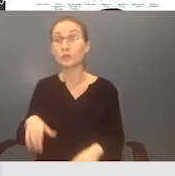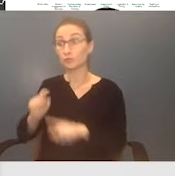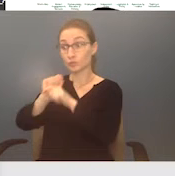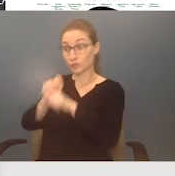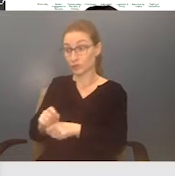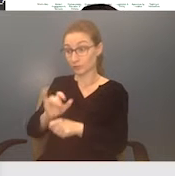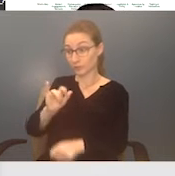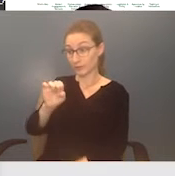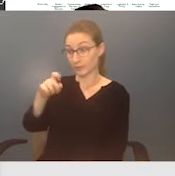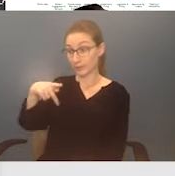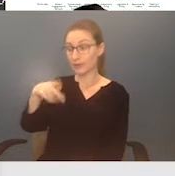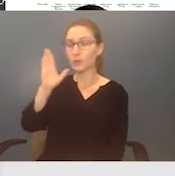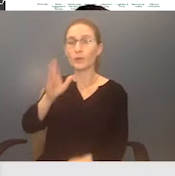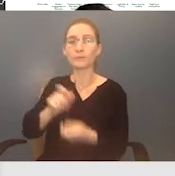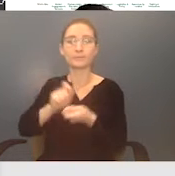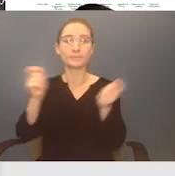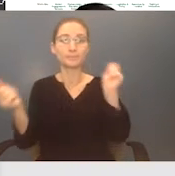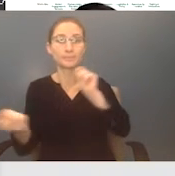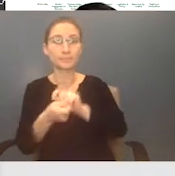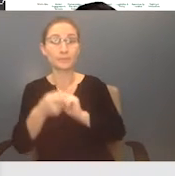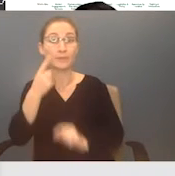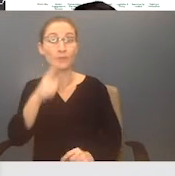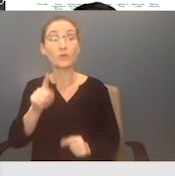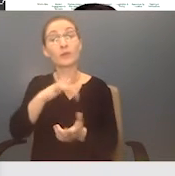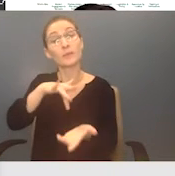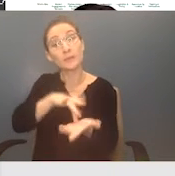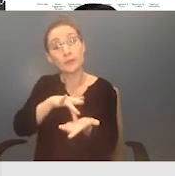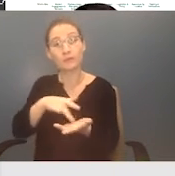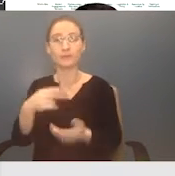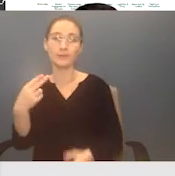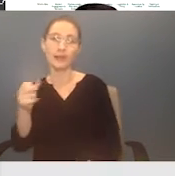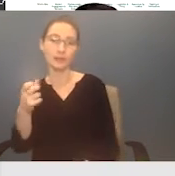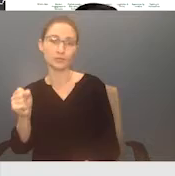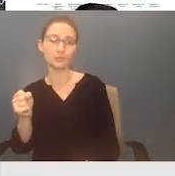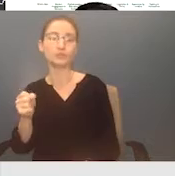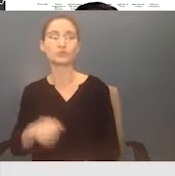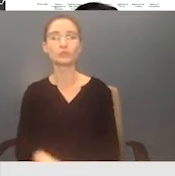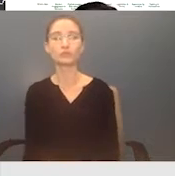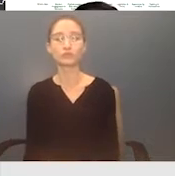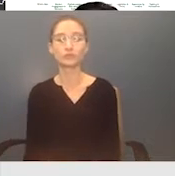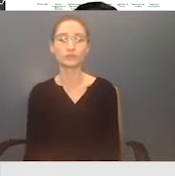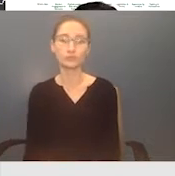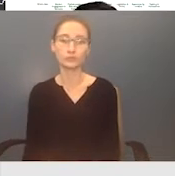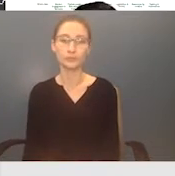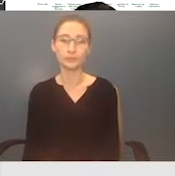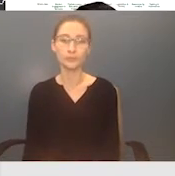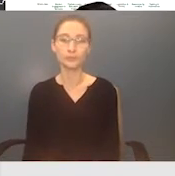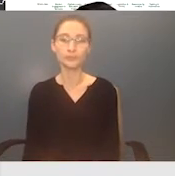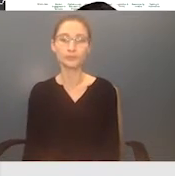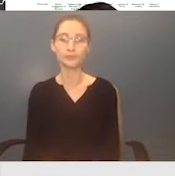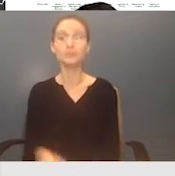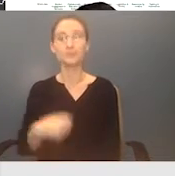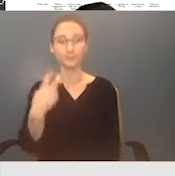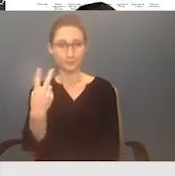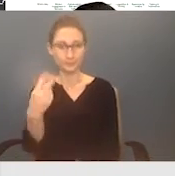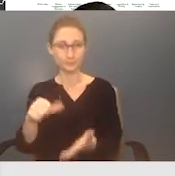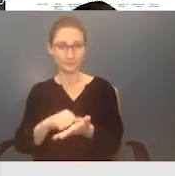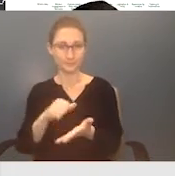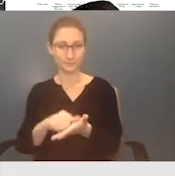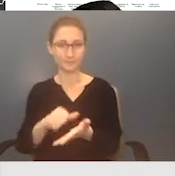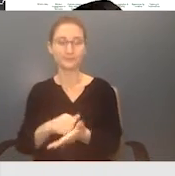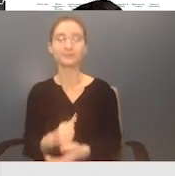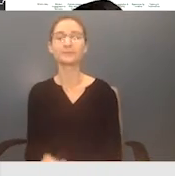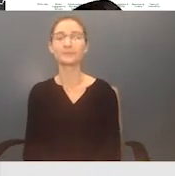IEP in younger grades will change as students get into middle and into high school. So that's a 2-pager for you.